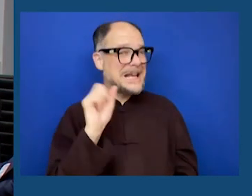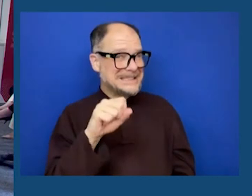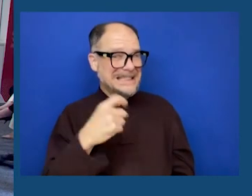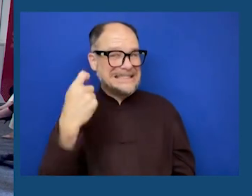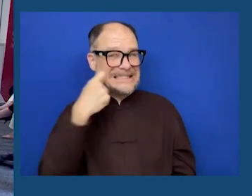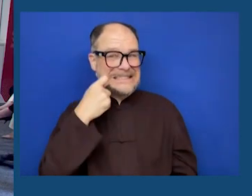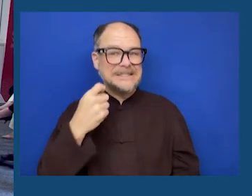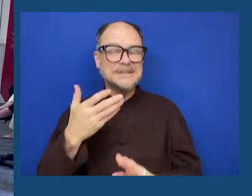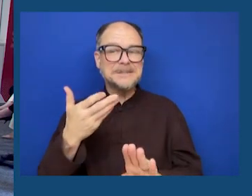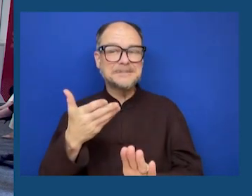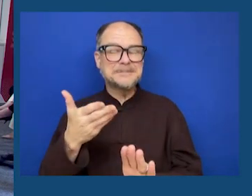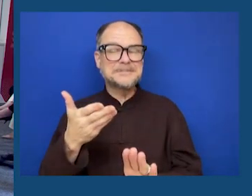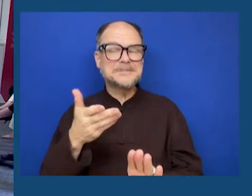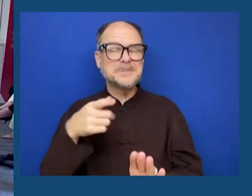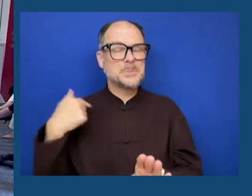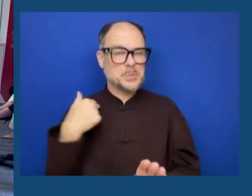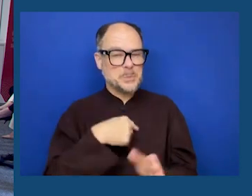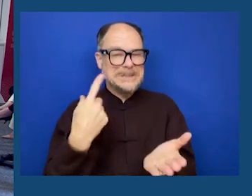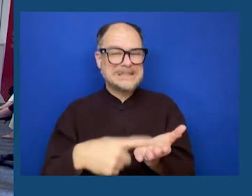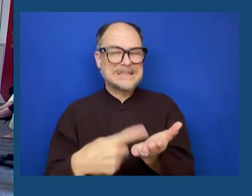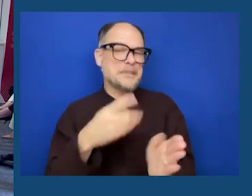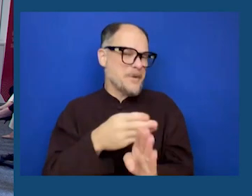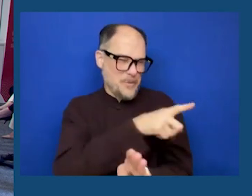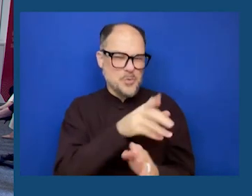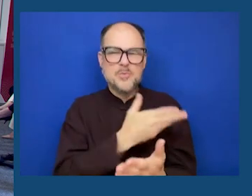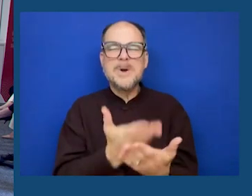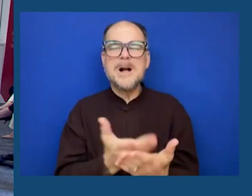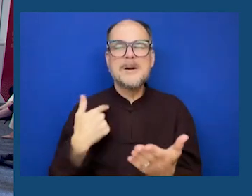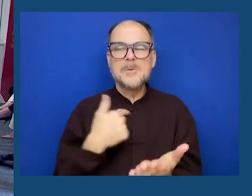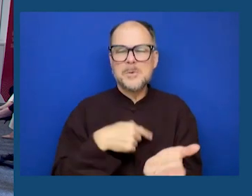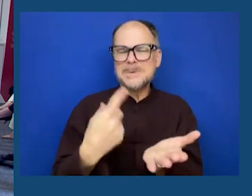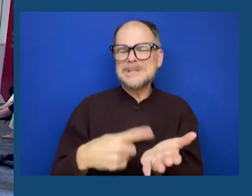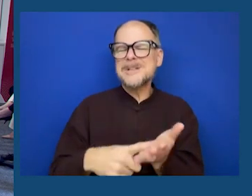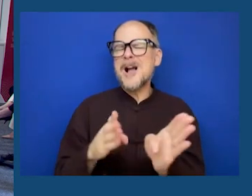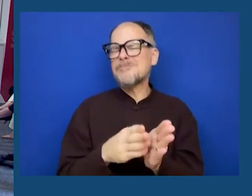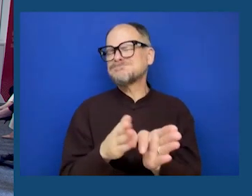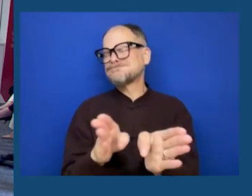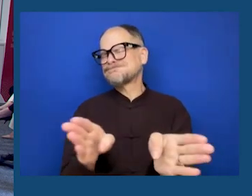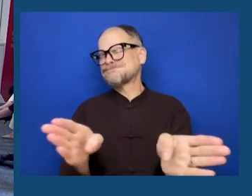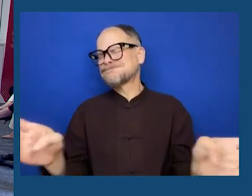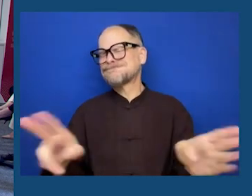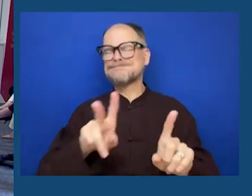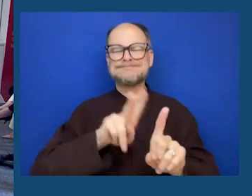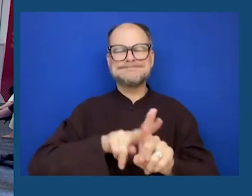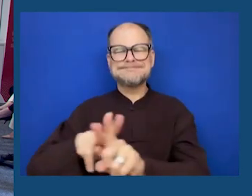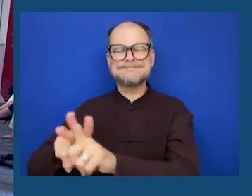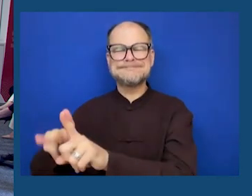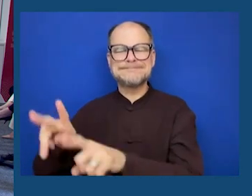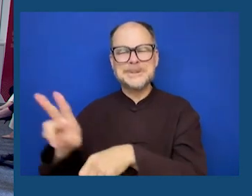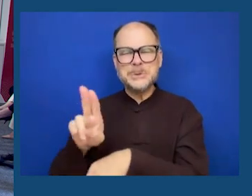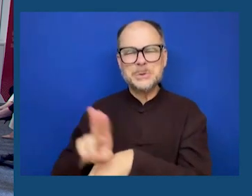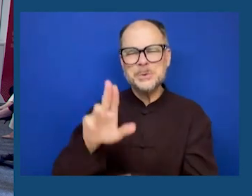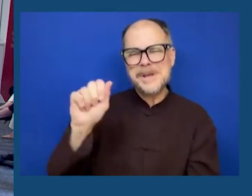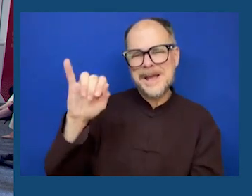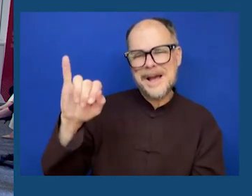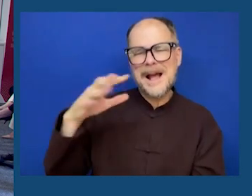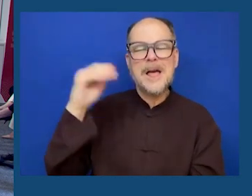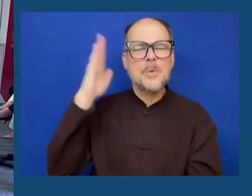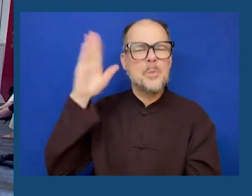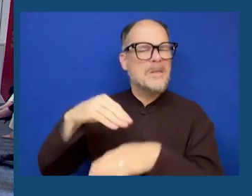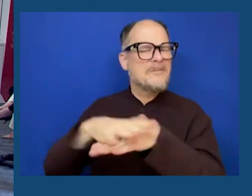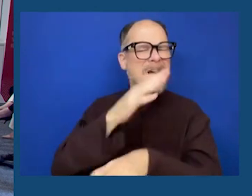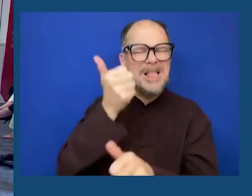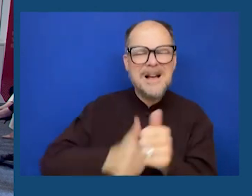were talking about the broad spectrum of applications of AI and how it will affect every field.